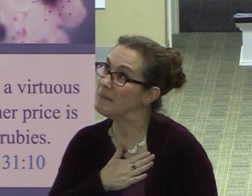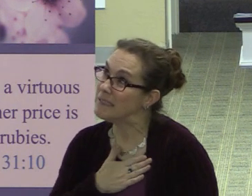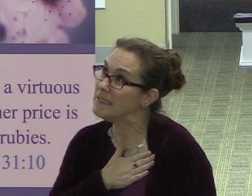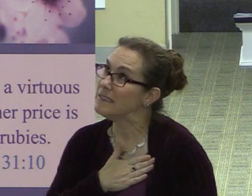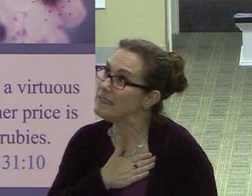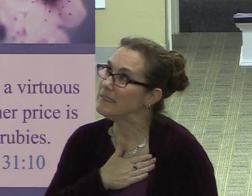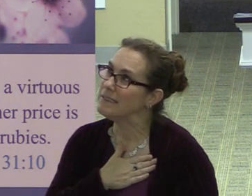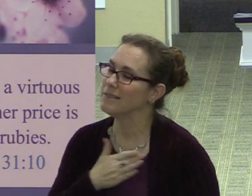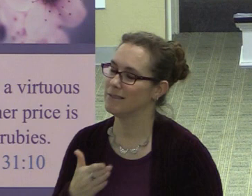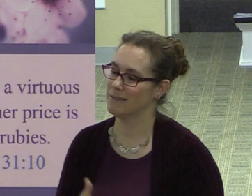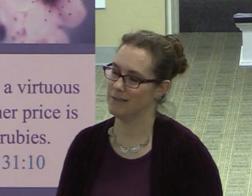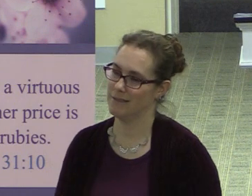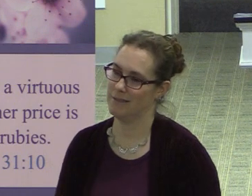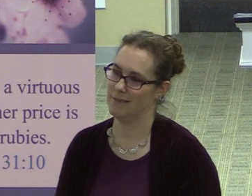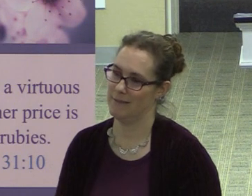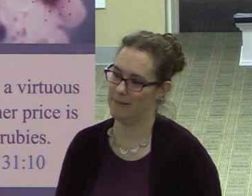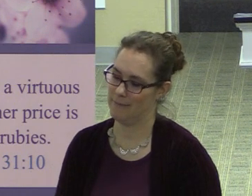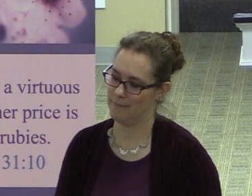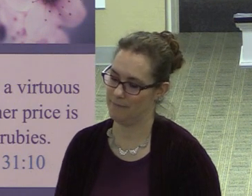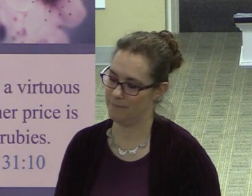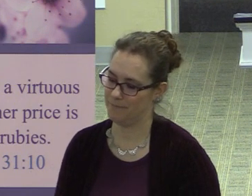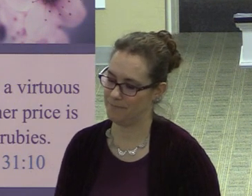please.